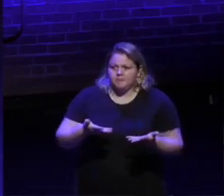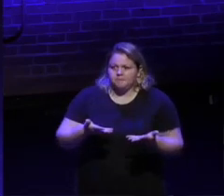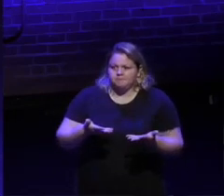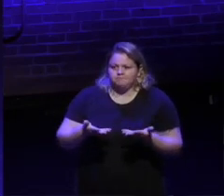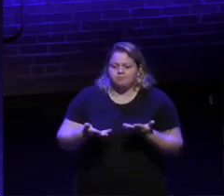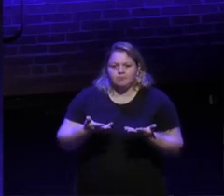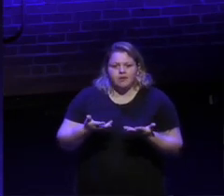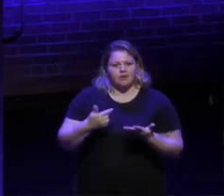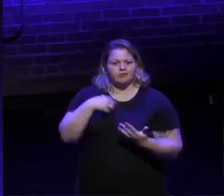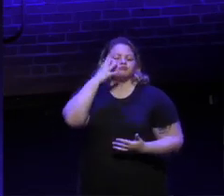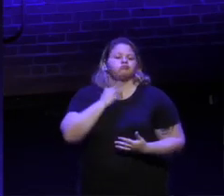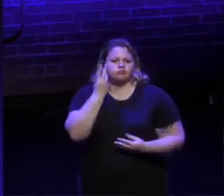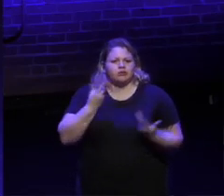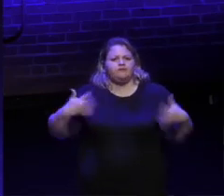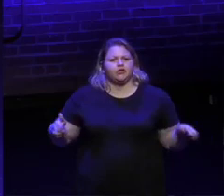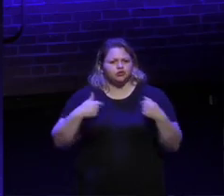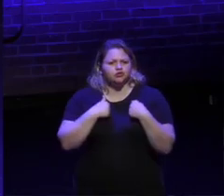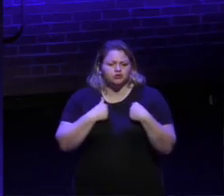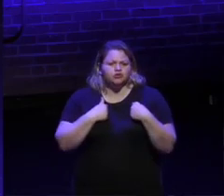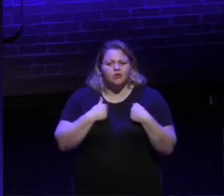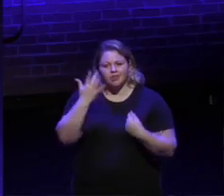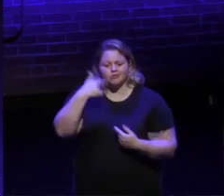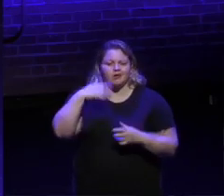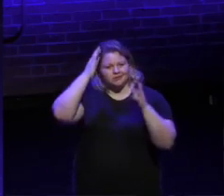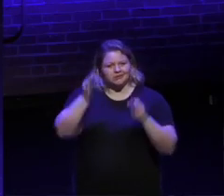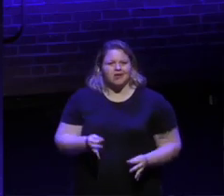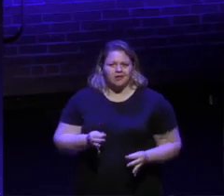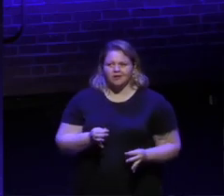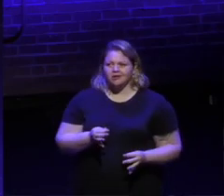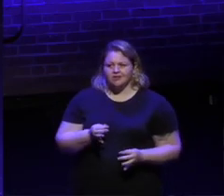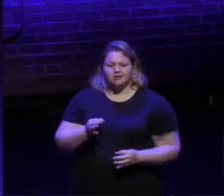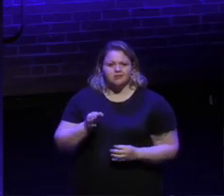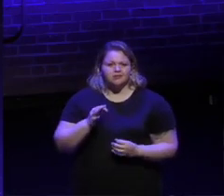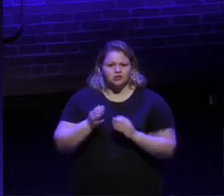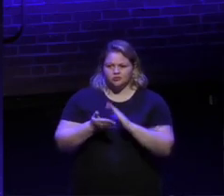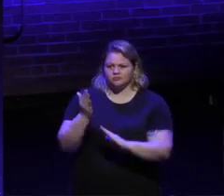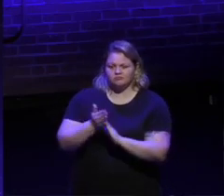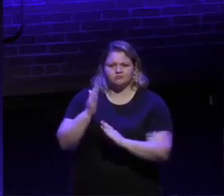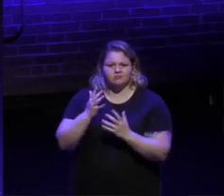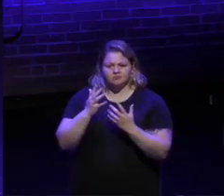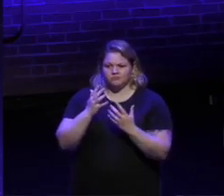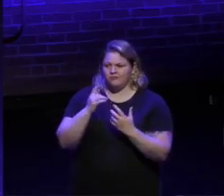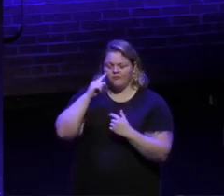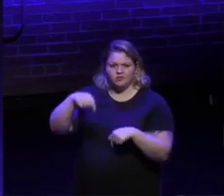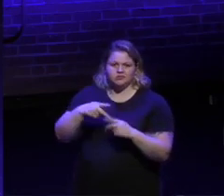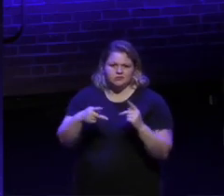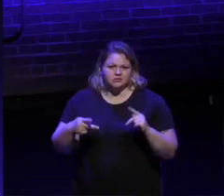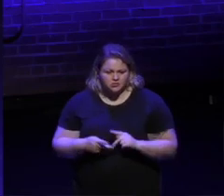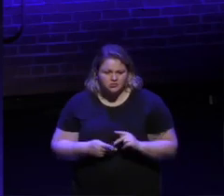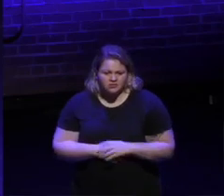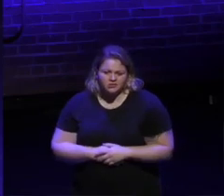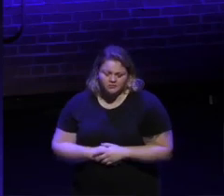in this race. And as the next Lieutenant Governor, what I'm really focused on is putting the health, the well-being, and the dignity of